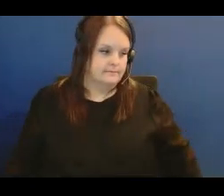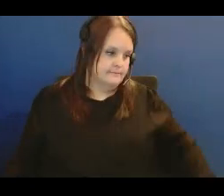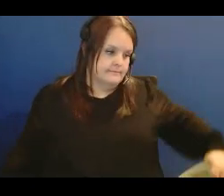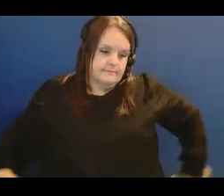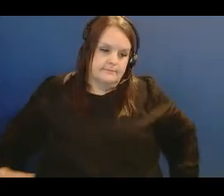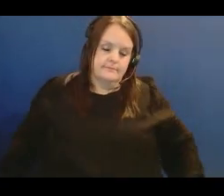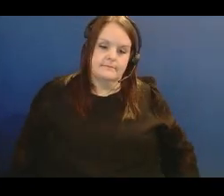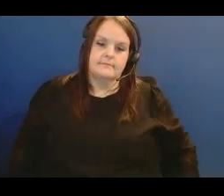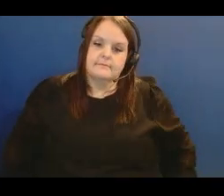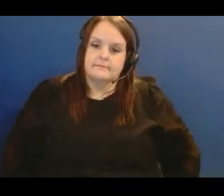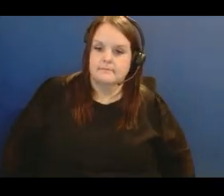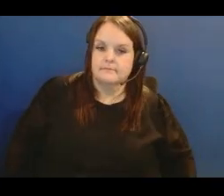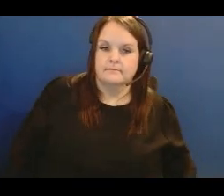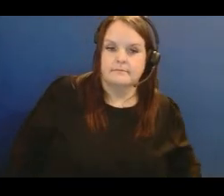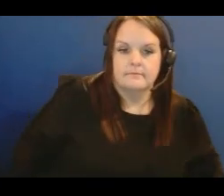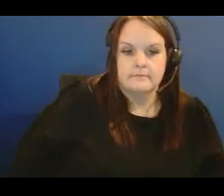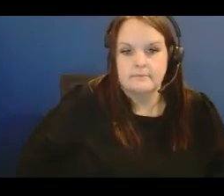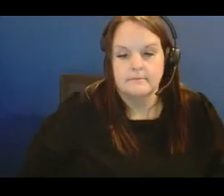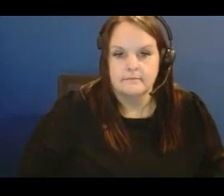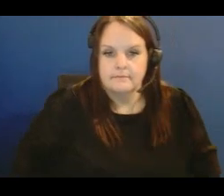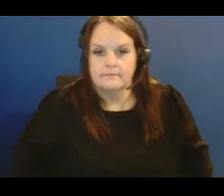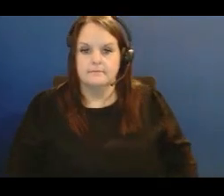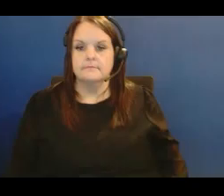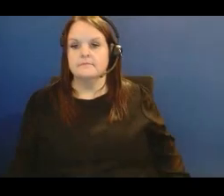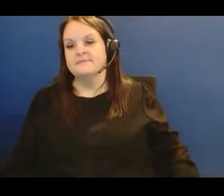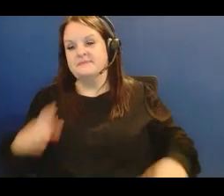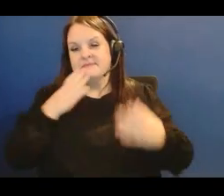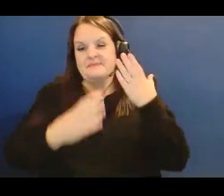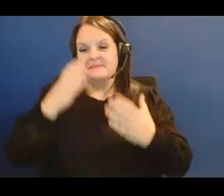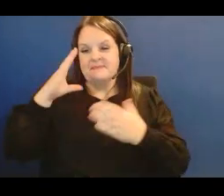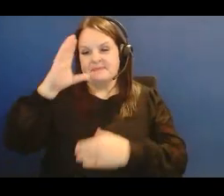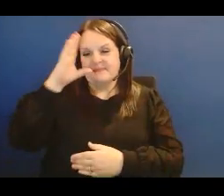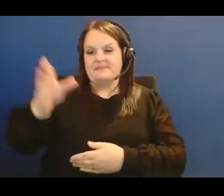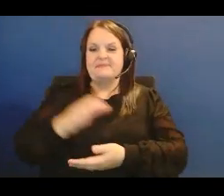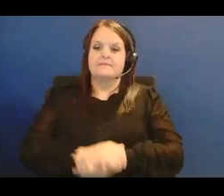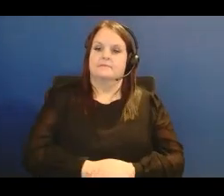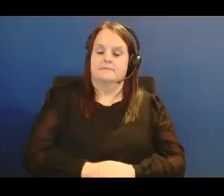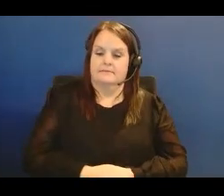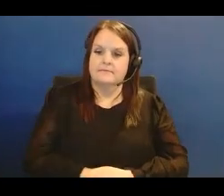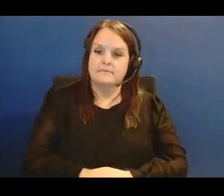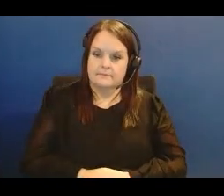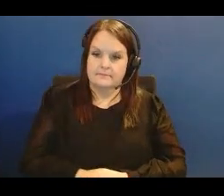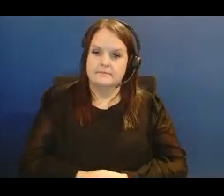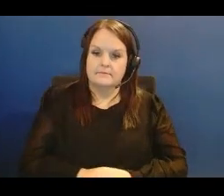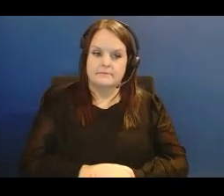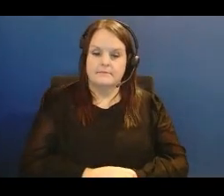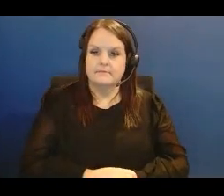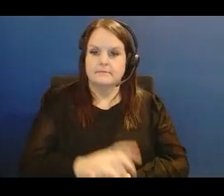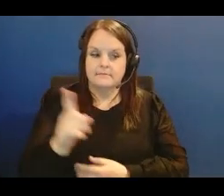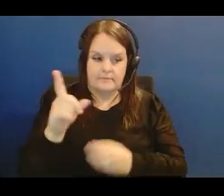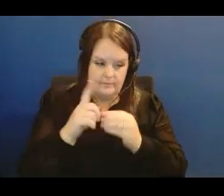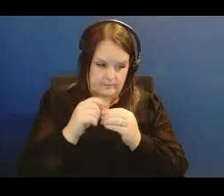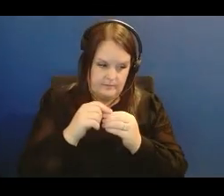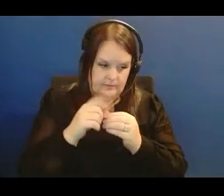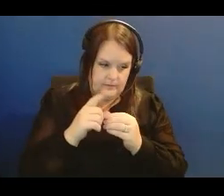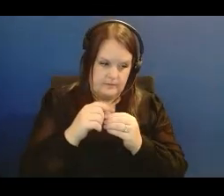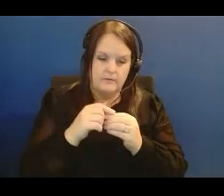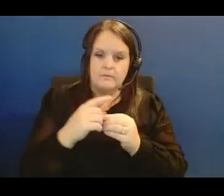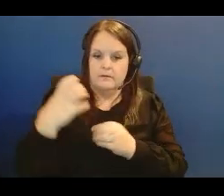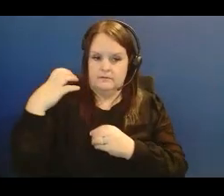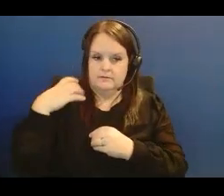Let's see. There you are. Good morning. Good morning. All right. We need at least one more, Mr.